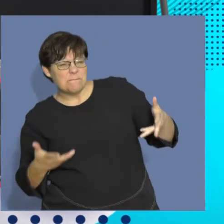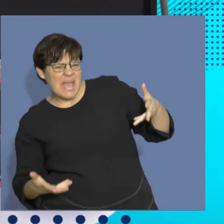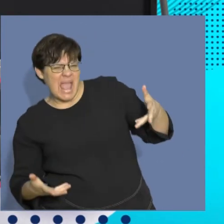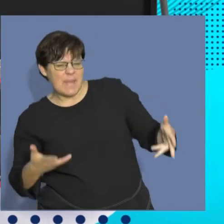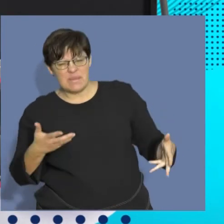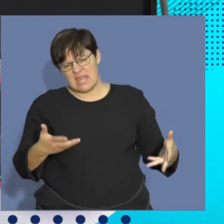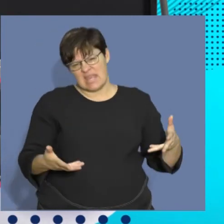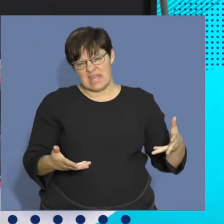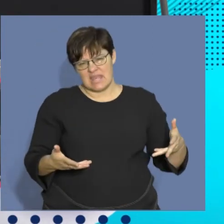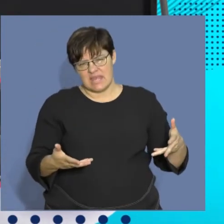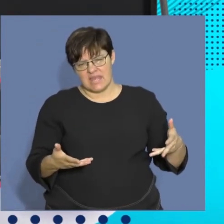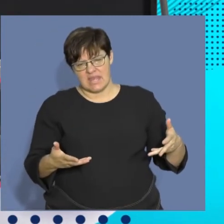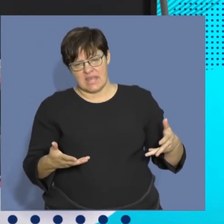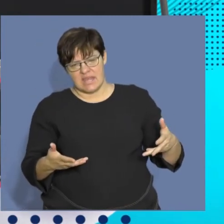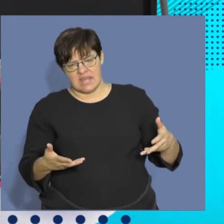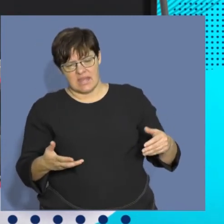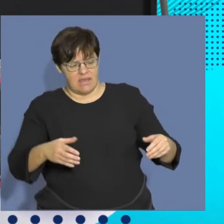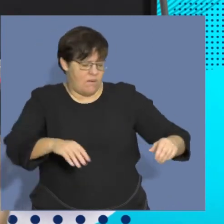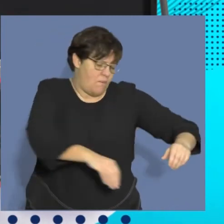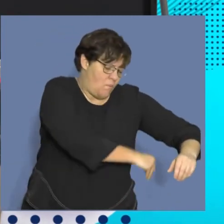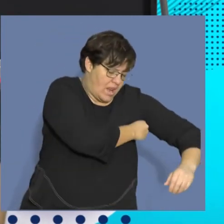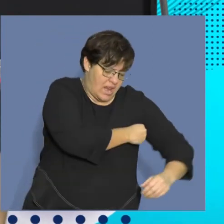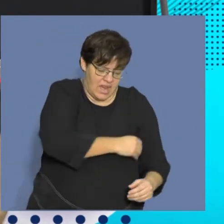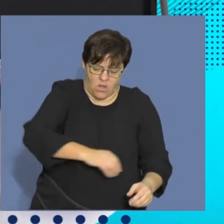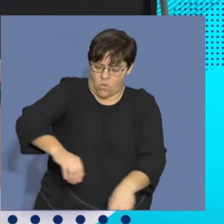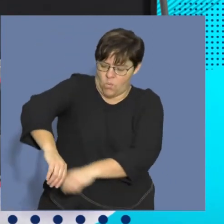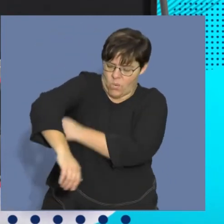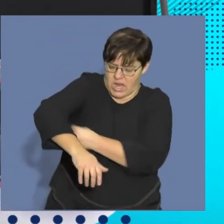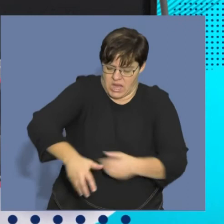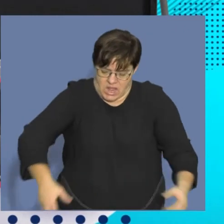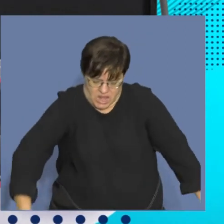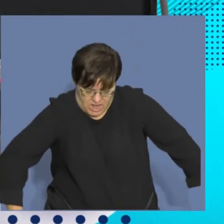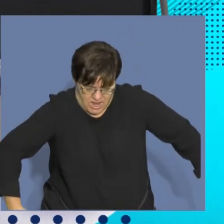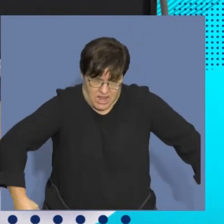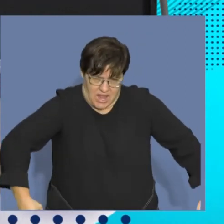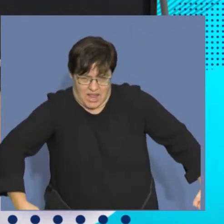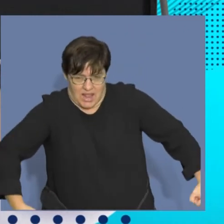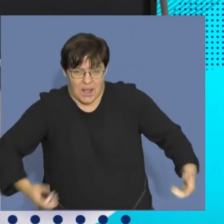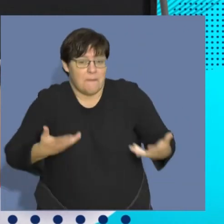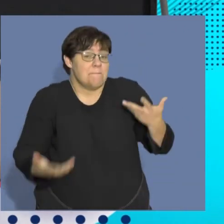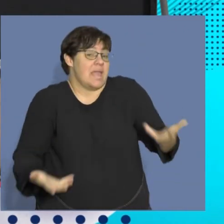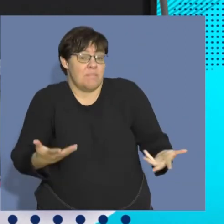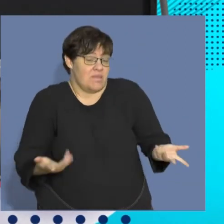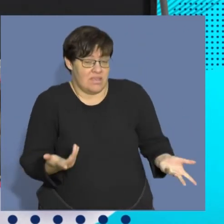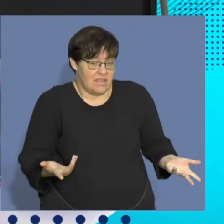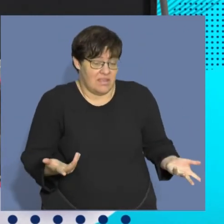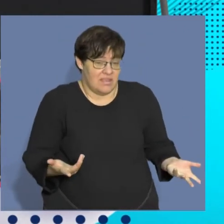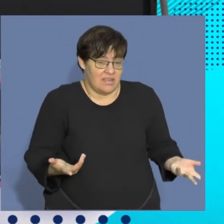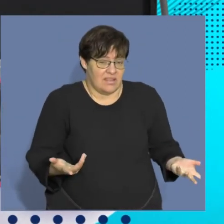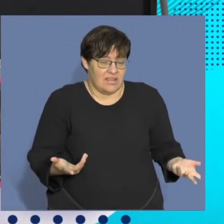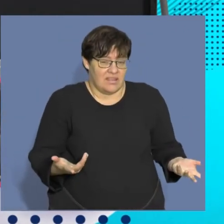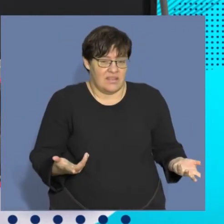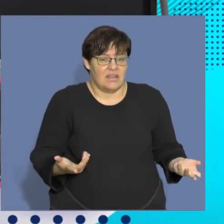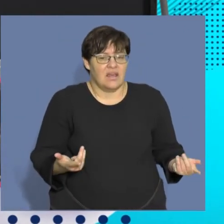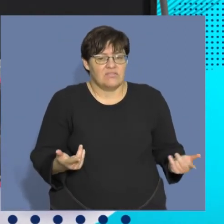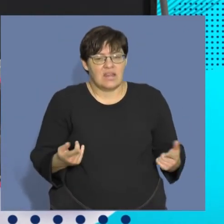Maybe at a push I could shove one under this arm and one there. Oh, maybe I can carry 3. All